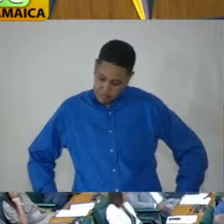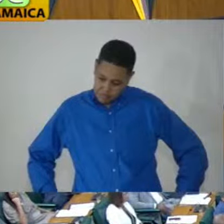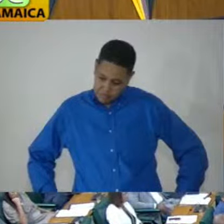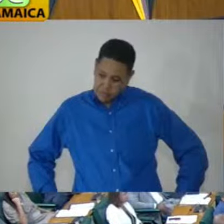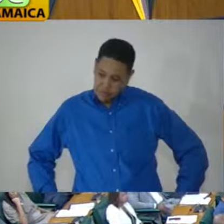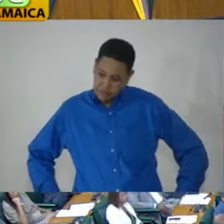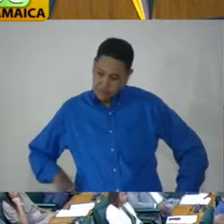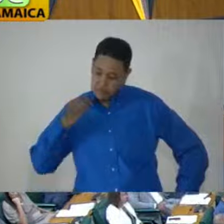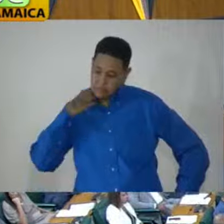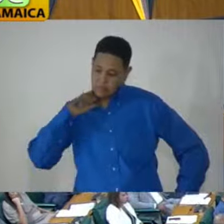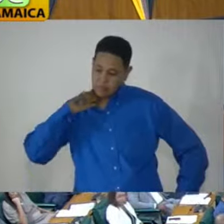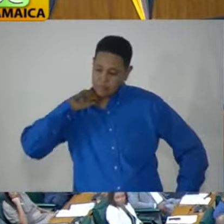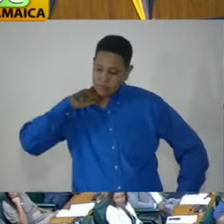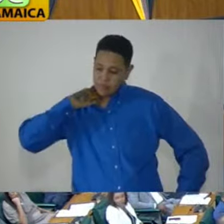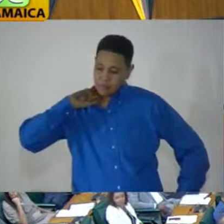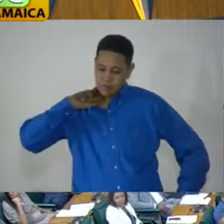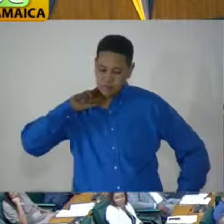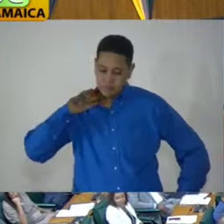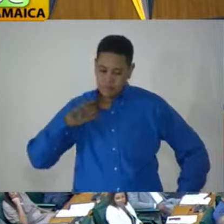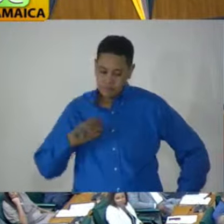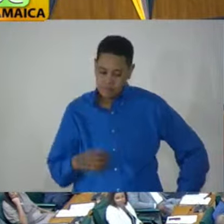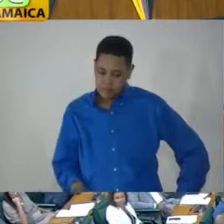No, it wasn't.